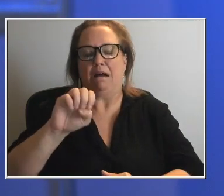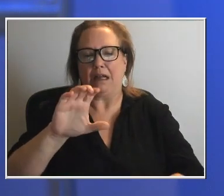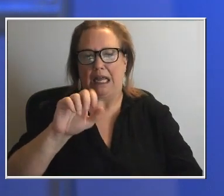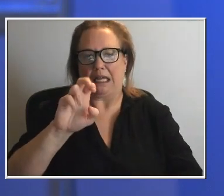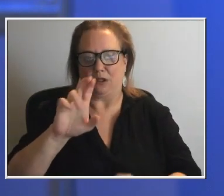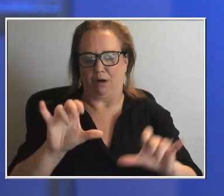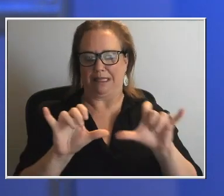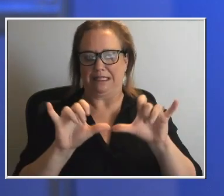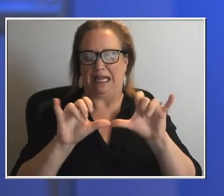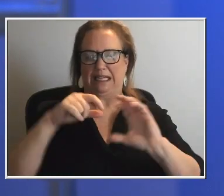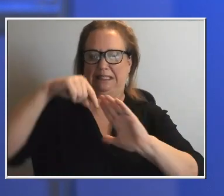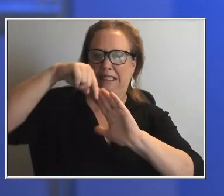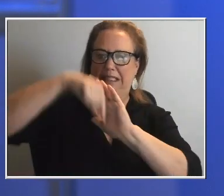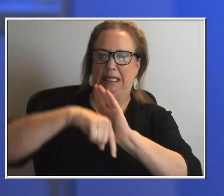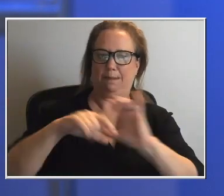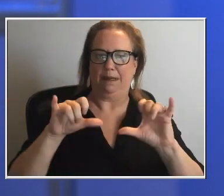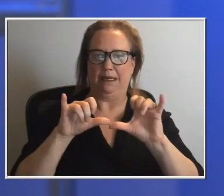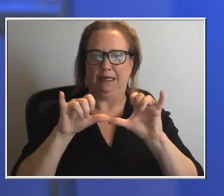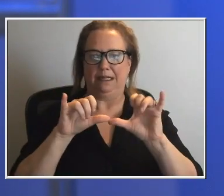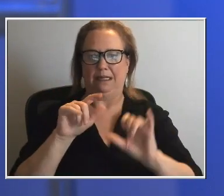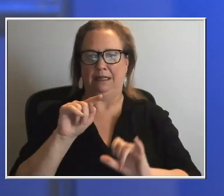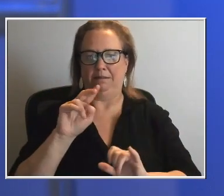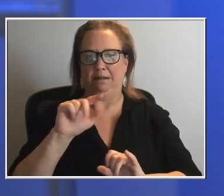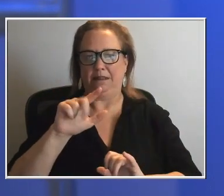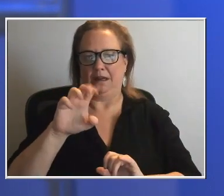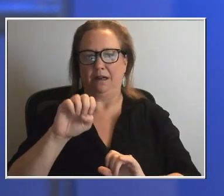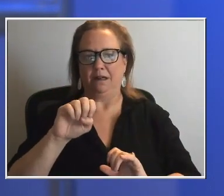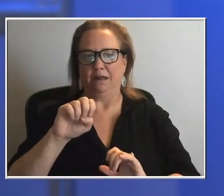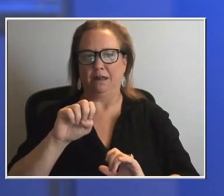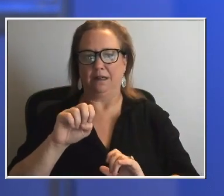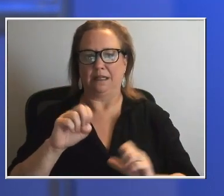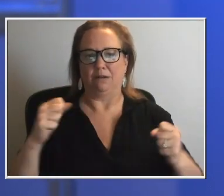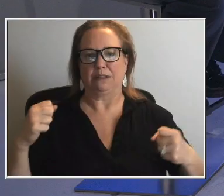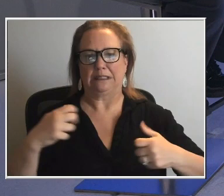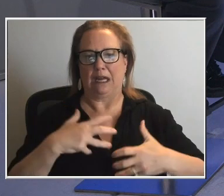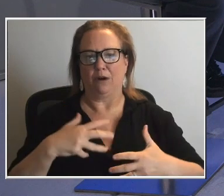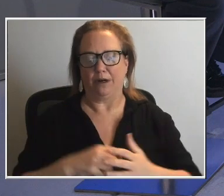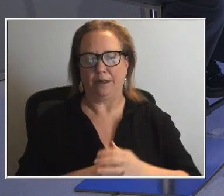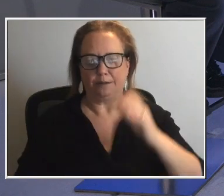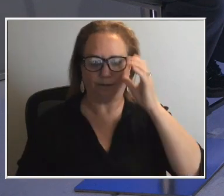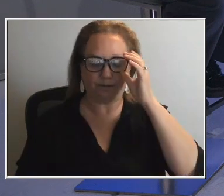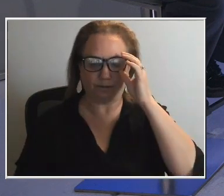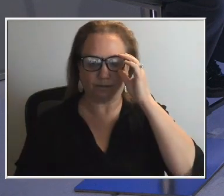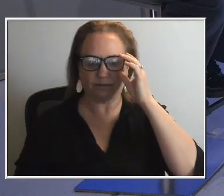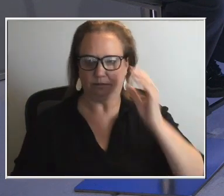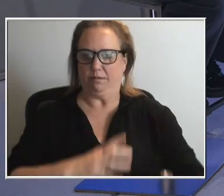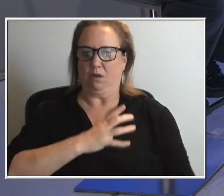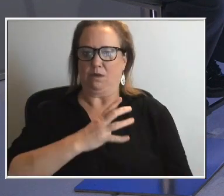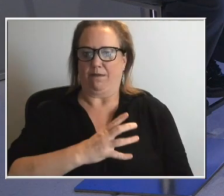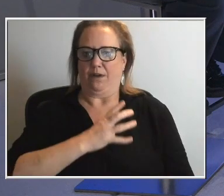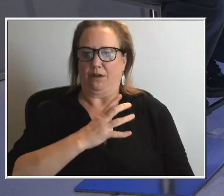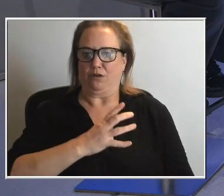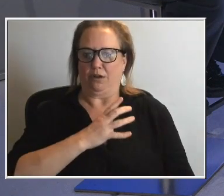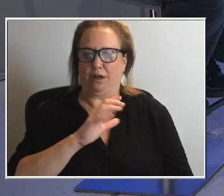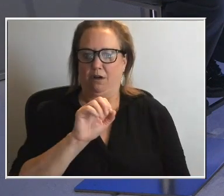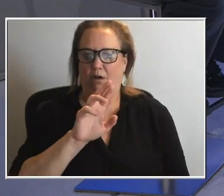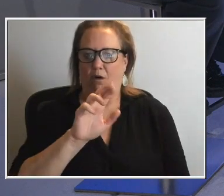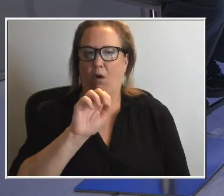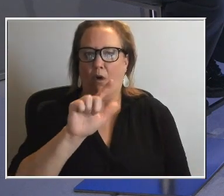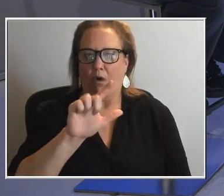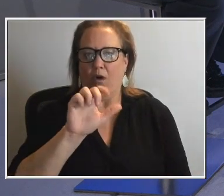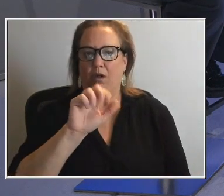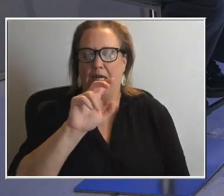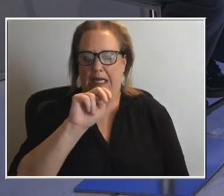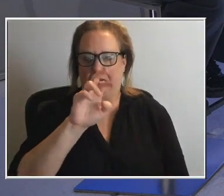deep it's in the tongue, and looking at that, that looked pretty scary. Was it officially considered an oral cancer? Are there